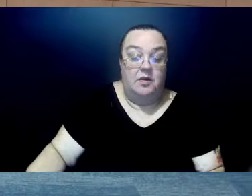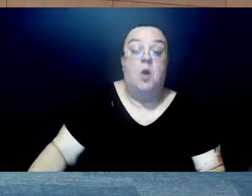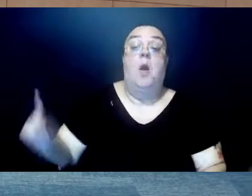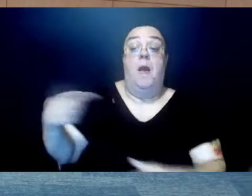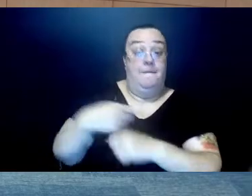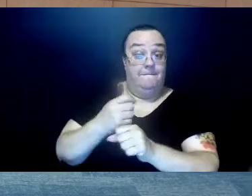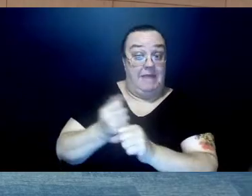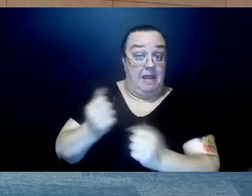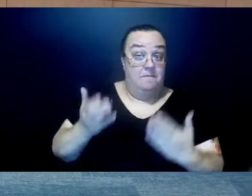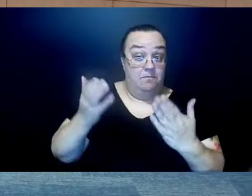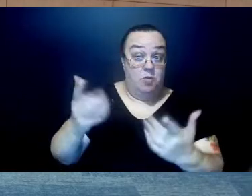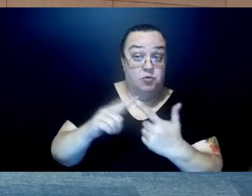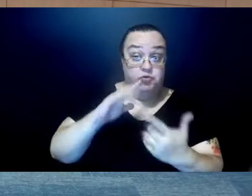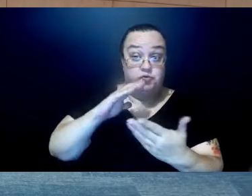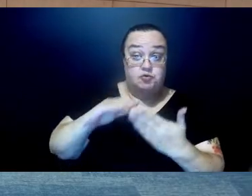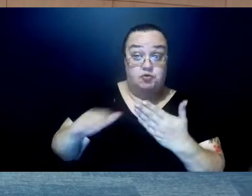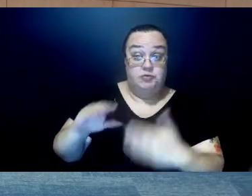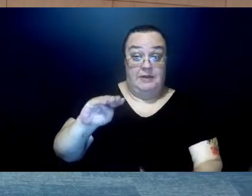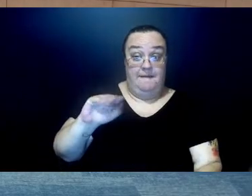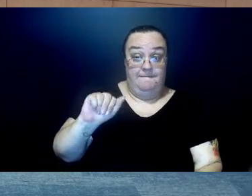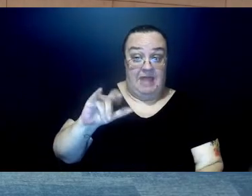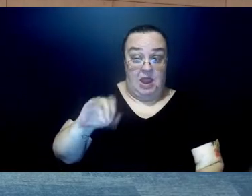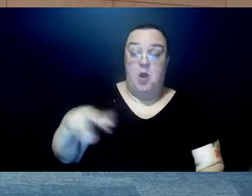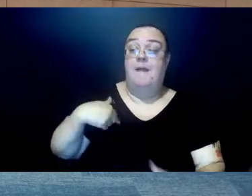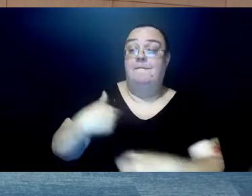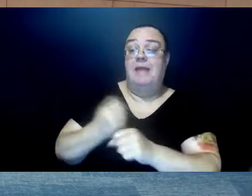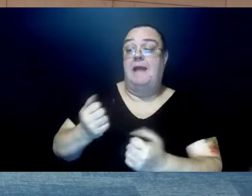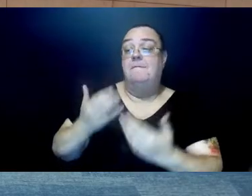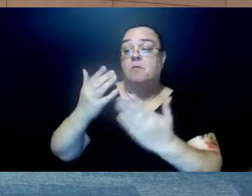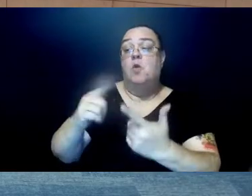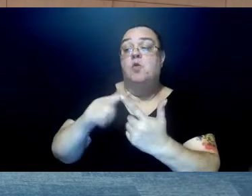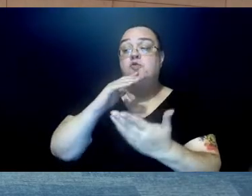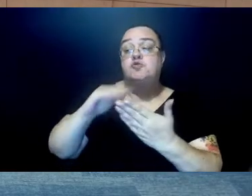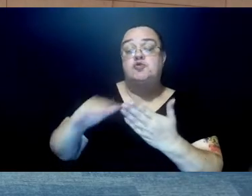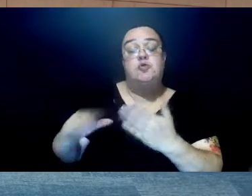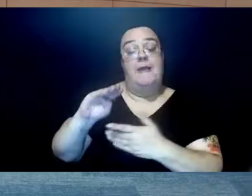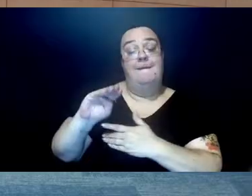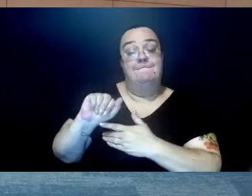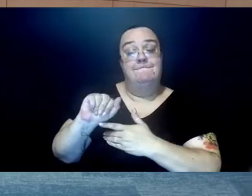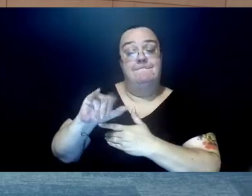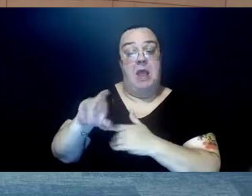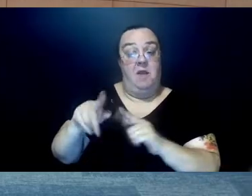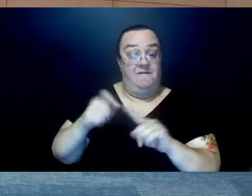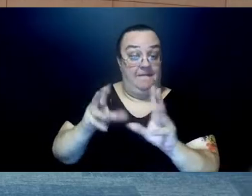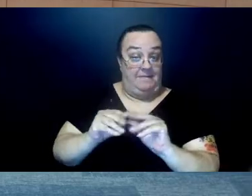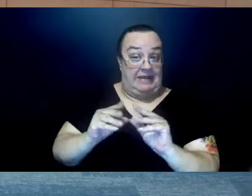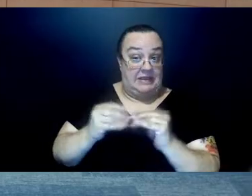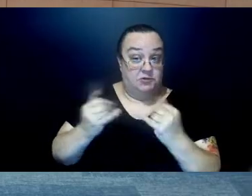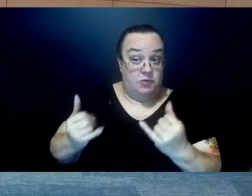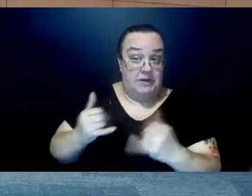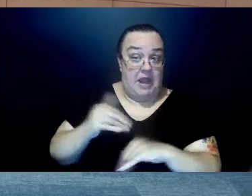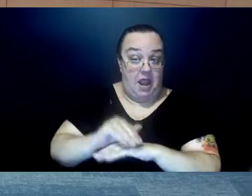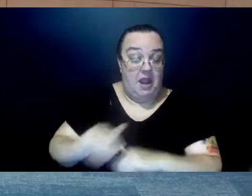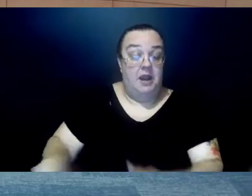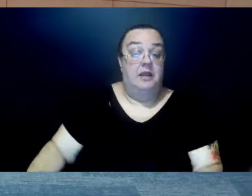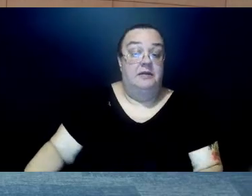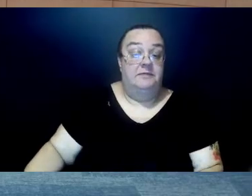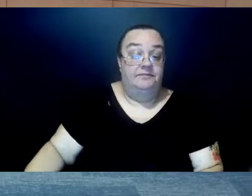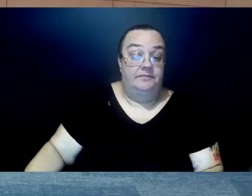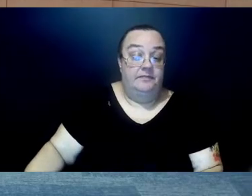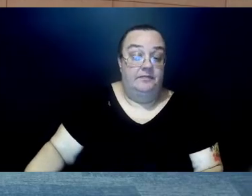like. I would make a motion to excuse the mayor from tonight's meeting. Okay, Councilmember Second. Fry has made a motion.